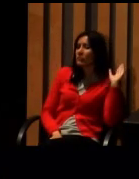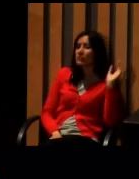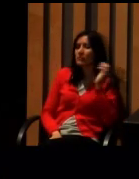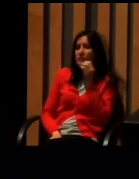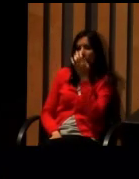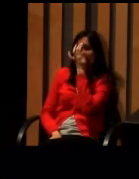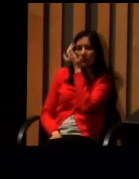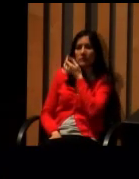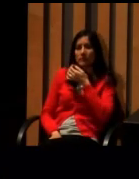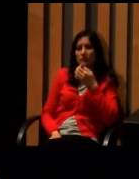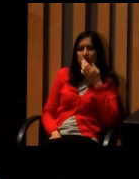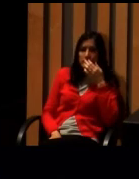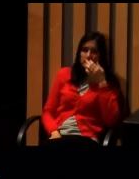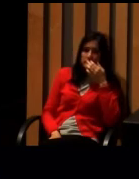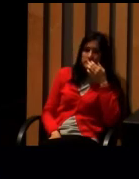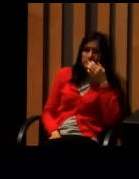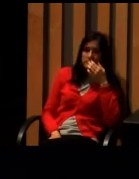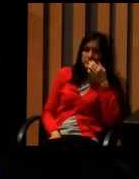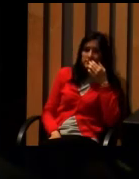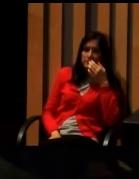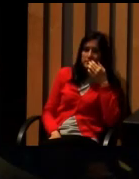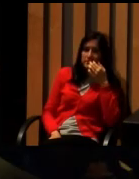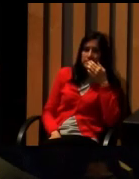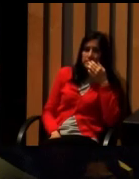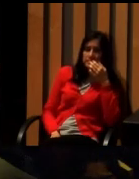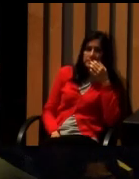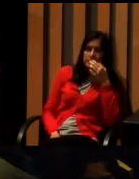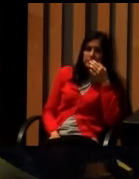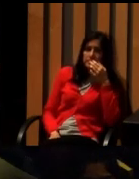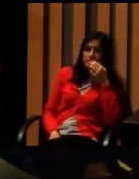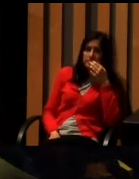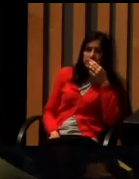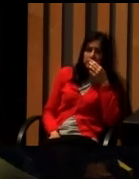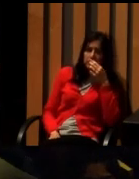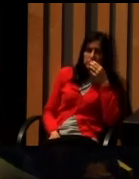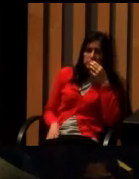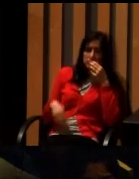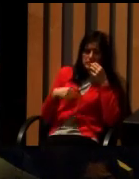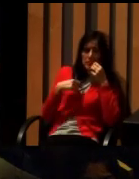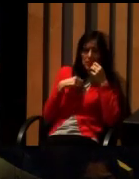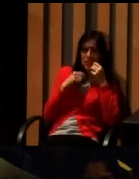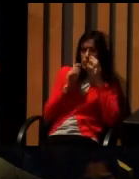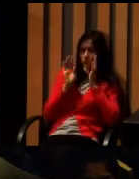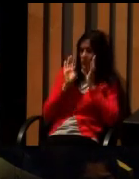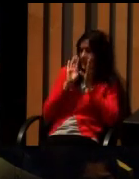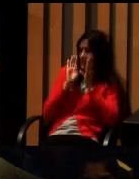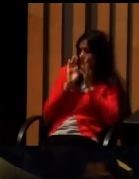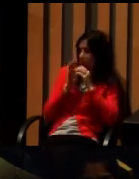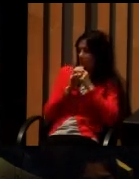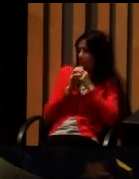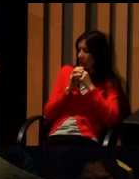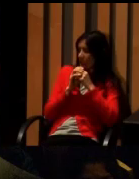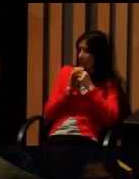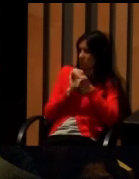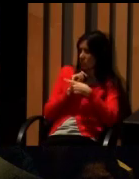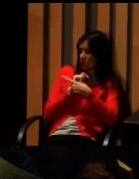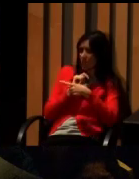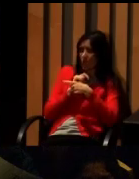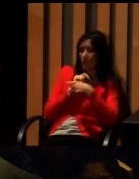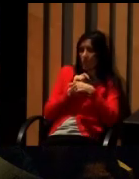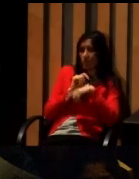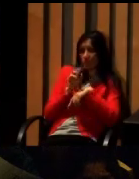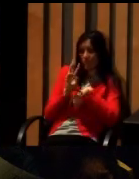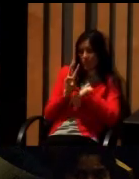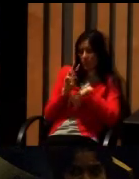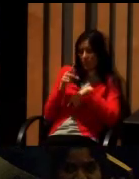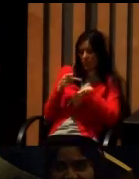You know, I've listened to all of this, and I can tell you this, that you will never hear that word on WPFW,